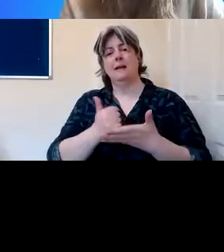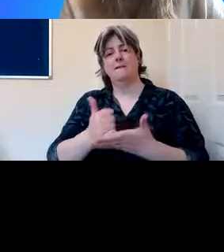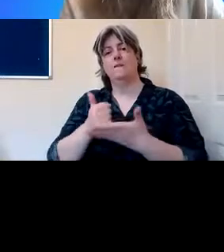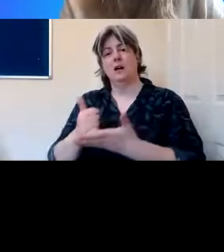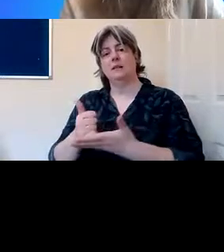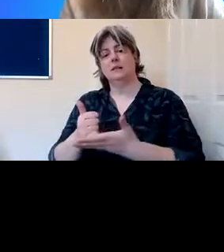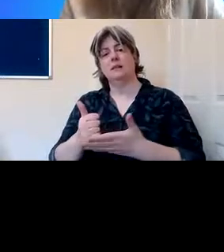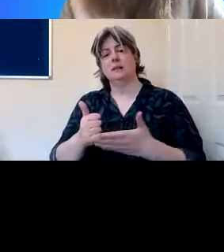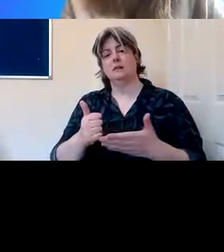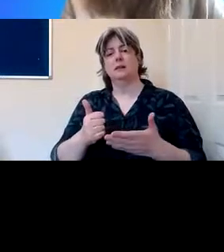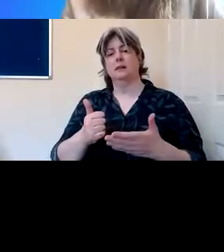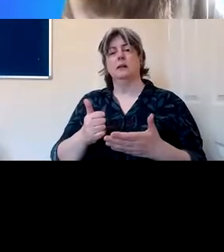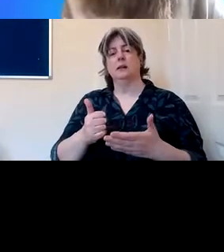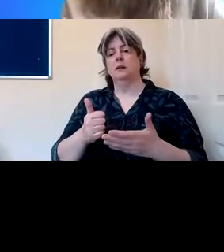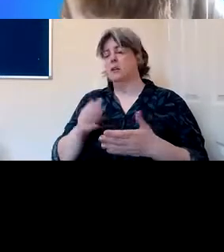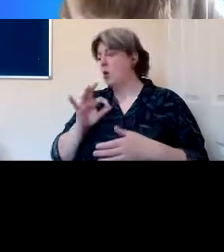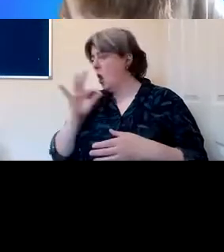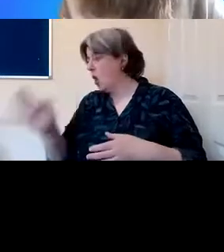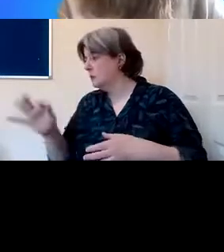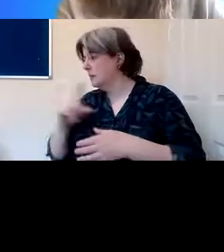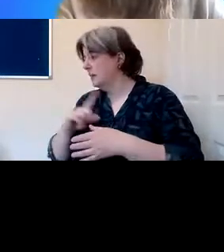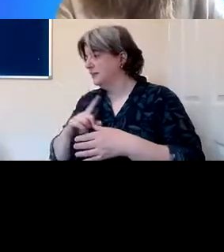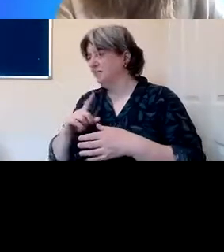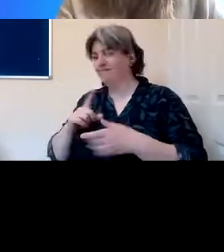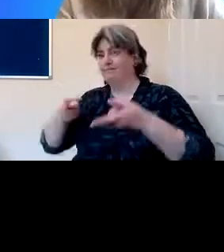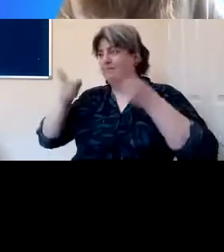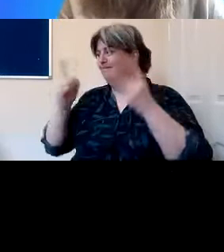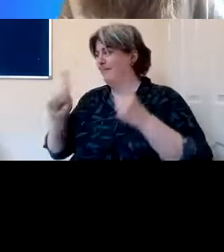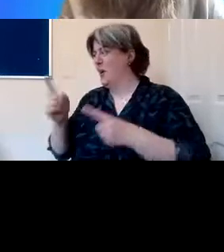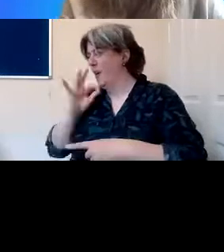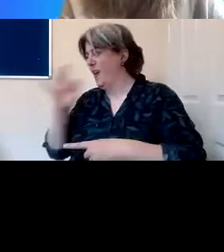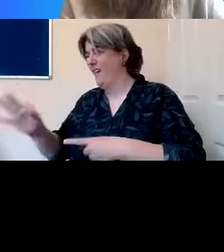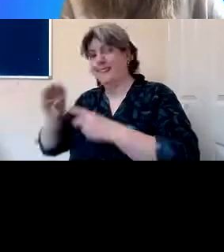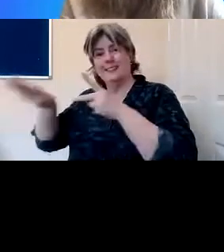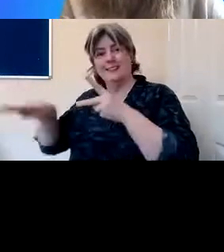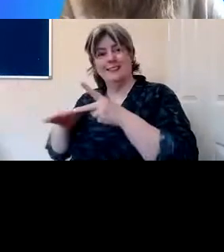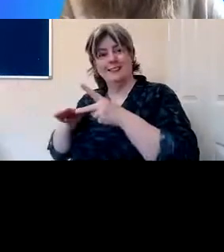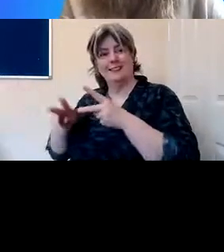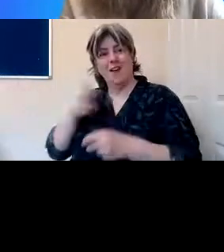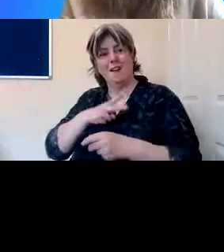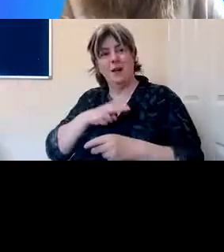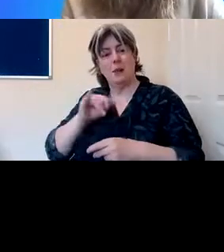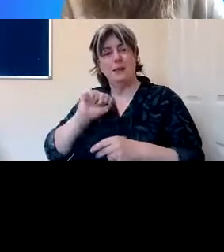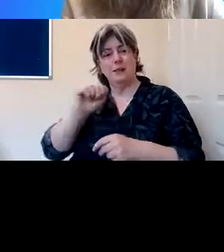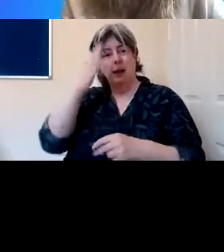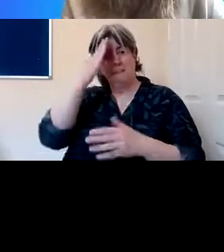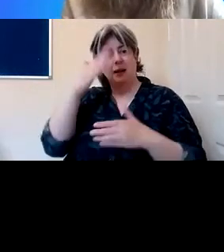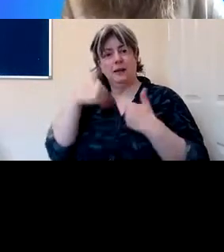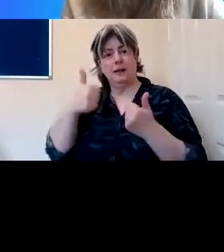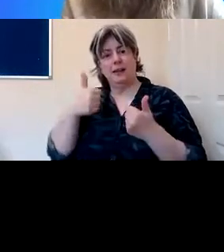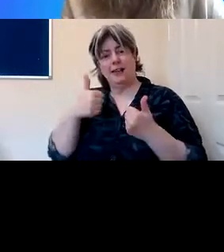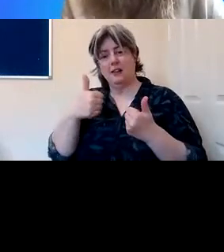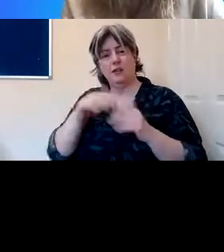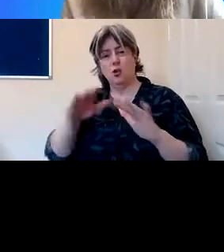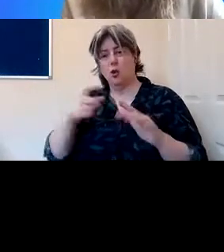go to one of their peers because of the nature of their role, that their mental health perhaps isn't in some instances taken